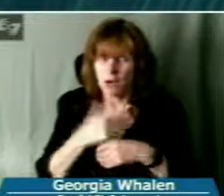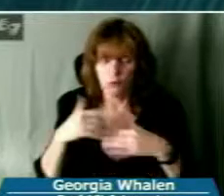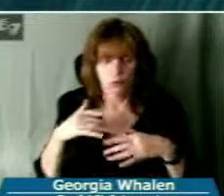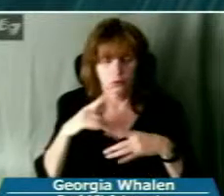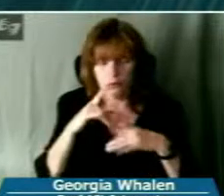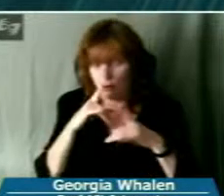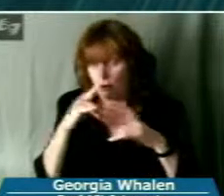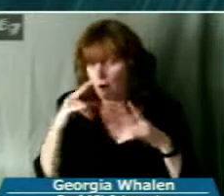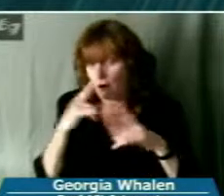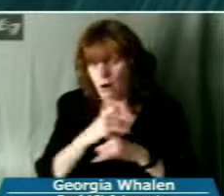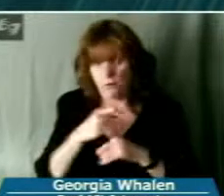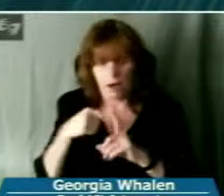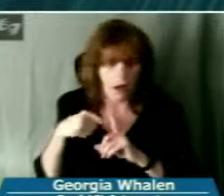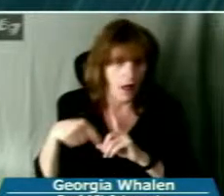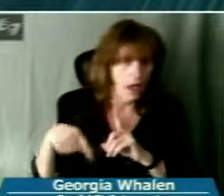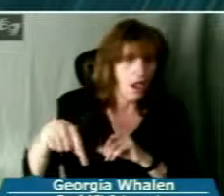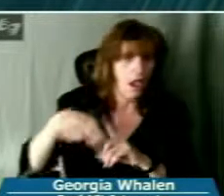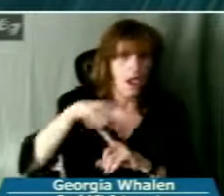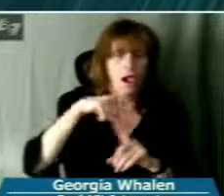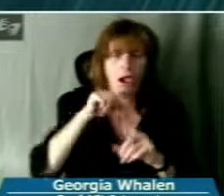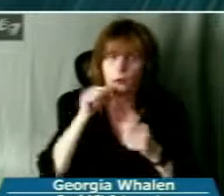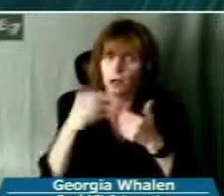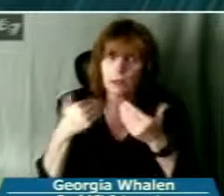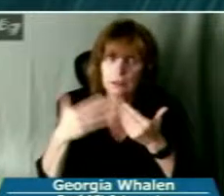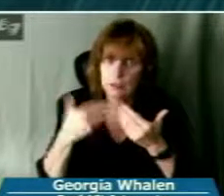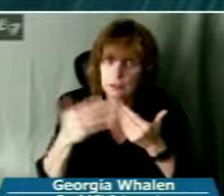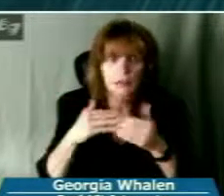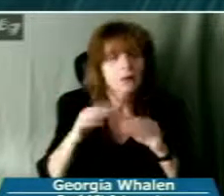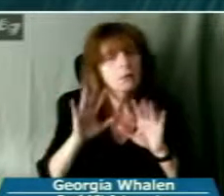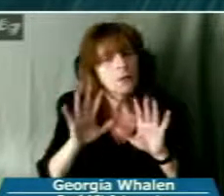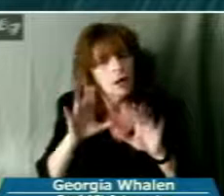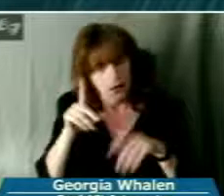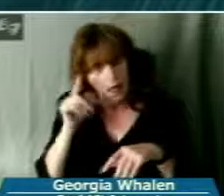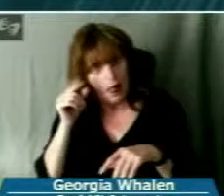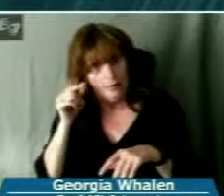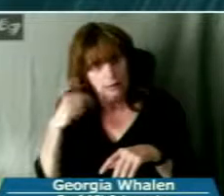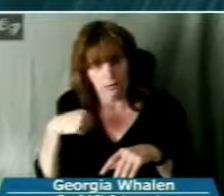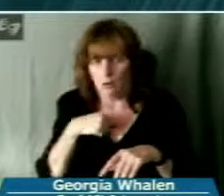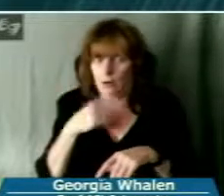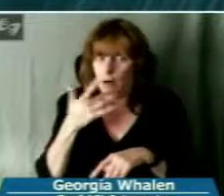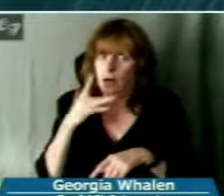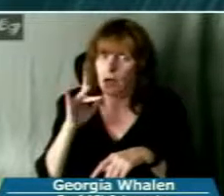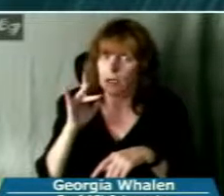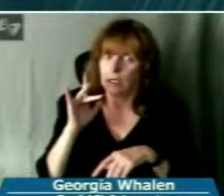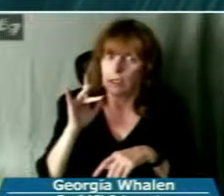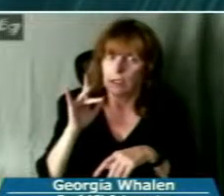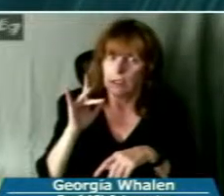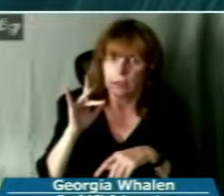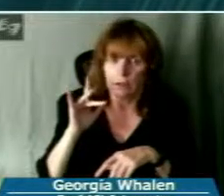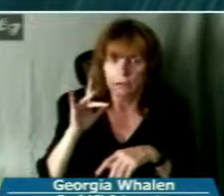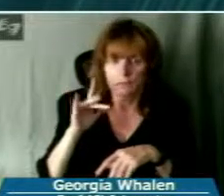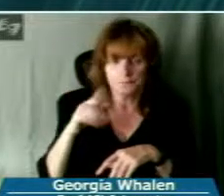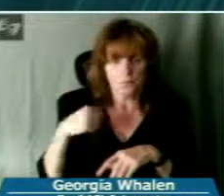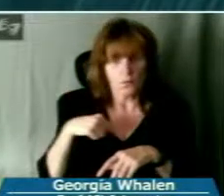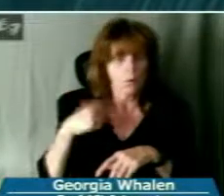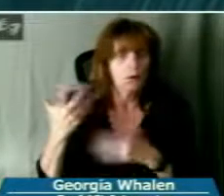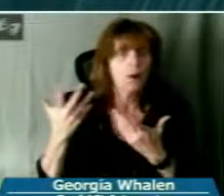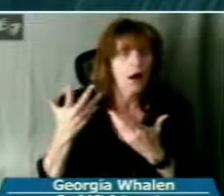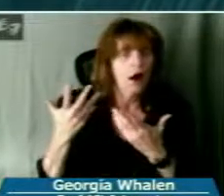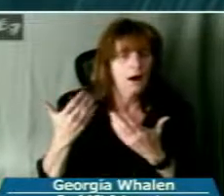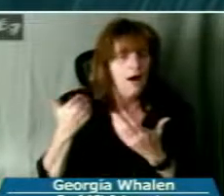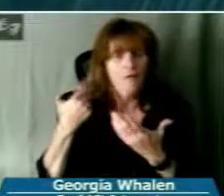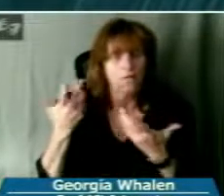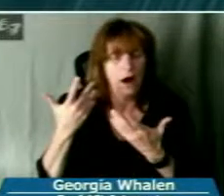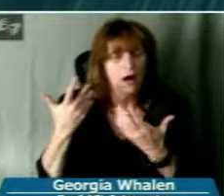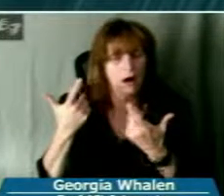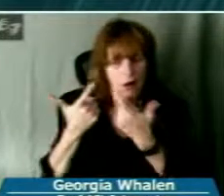require. So in terms of contact tracing in Hamilton, we're very fortunate as a moderate to larger sized health unit that we have a number